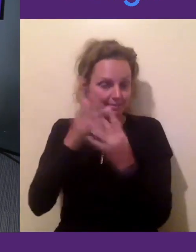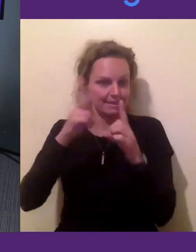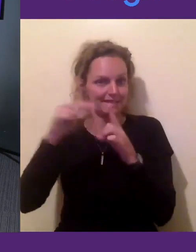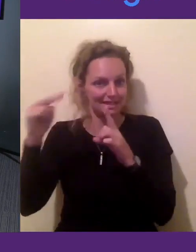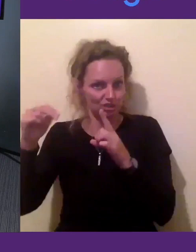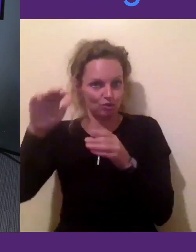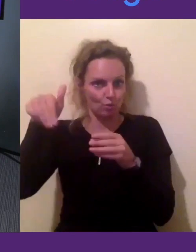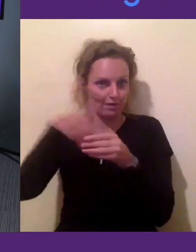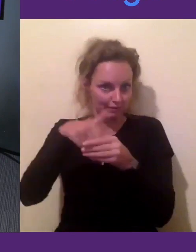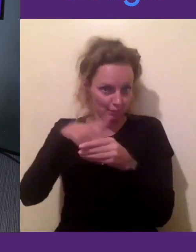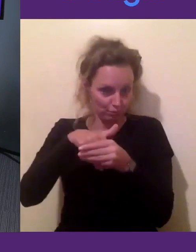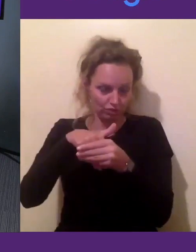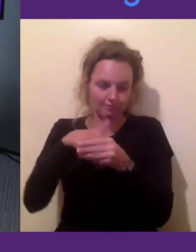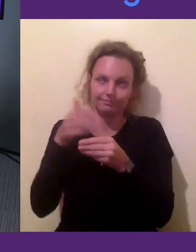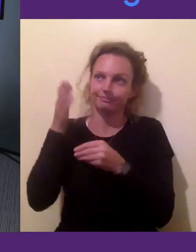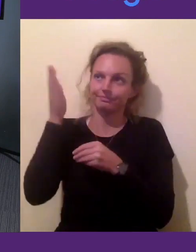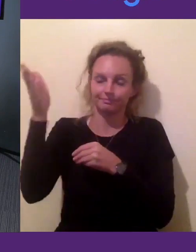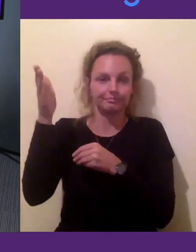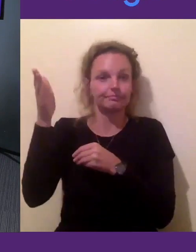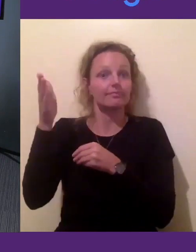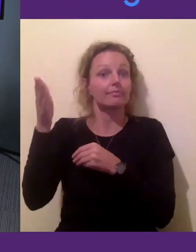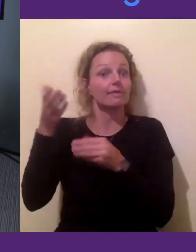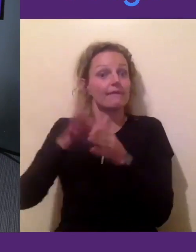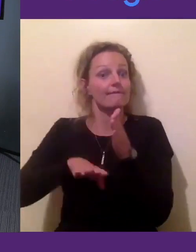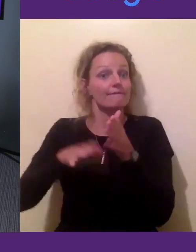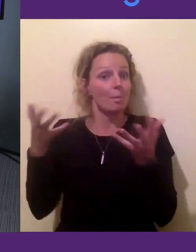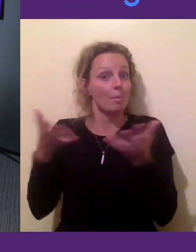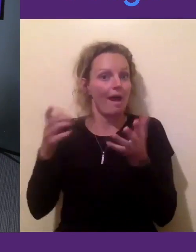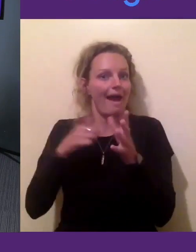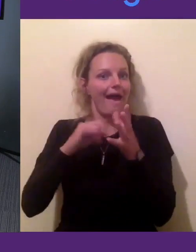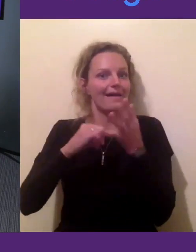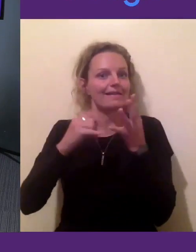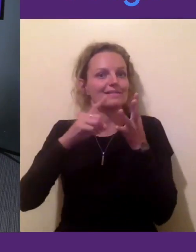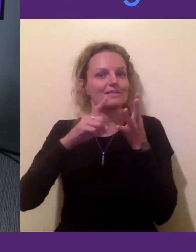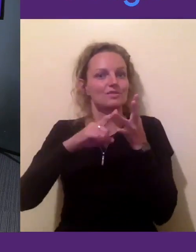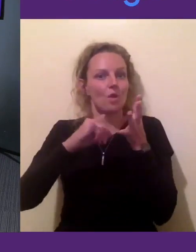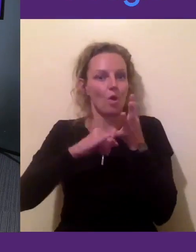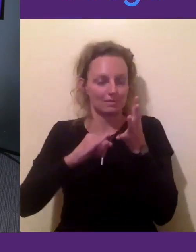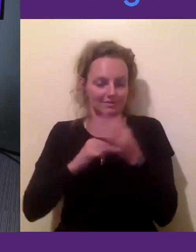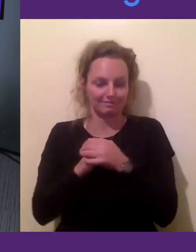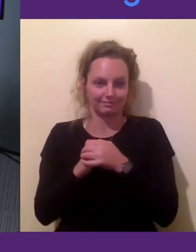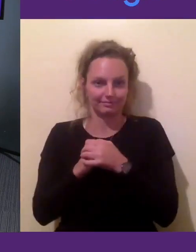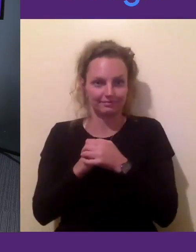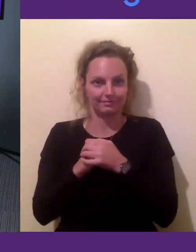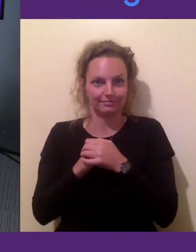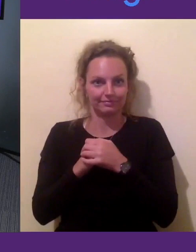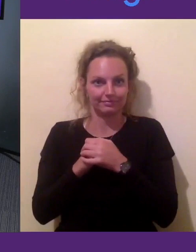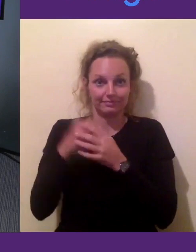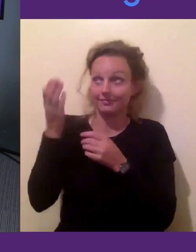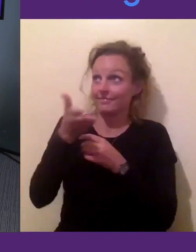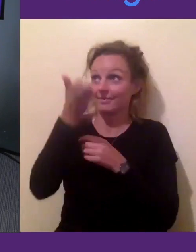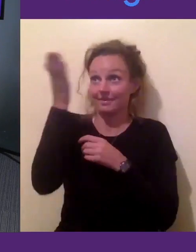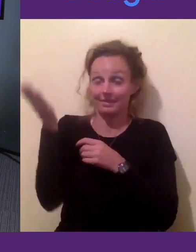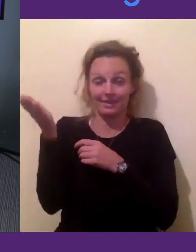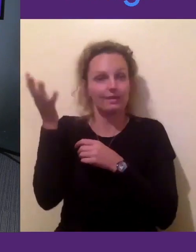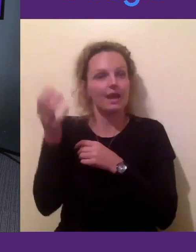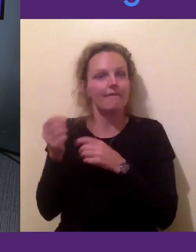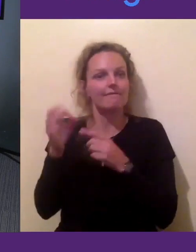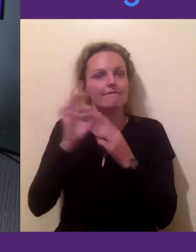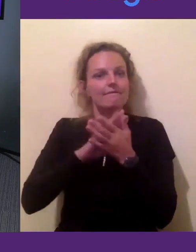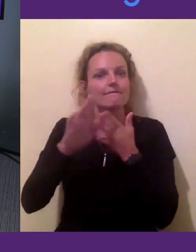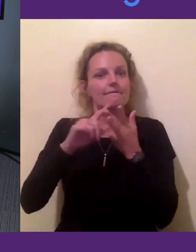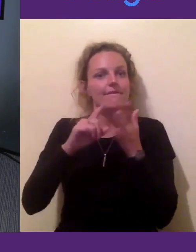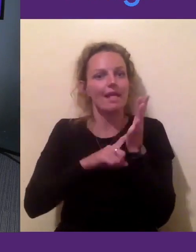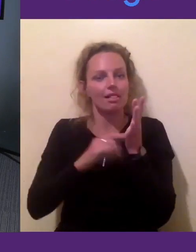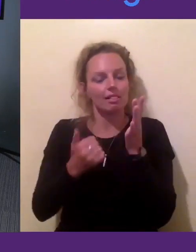her branding, she is from Atos. We then have Phil Strain, head of product